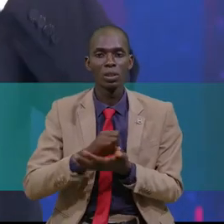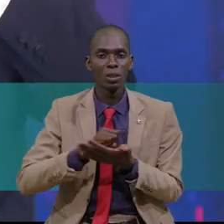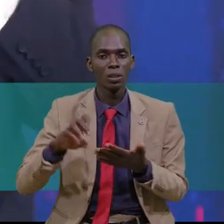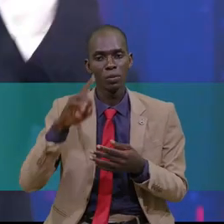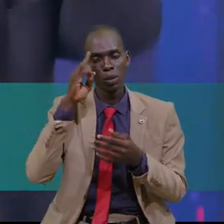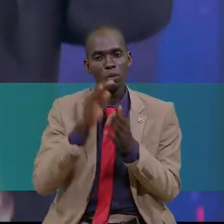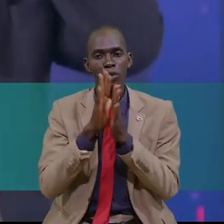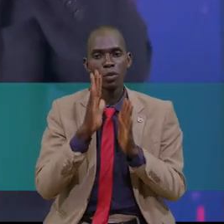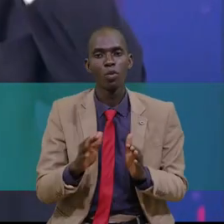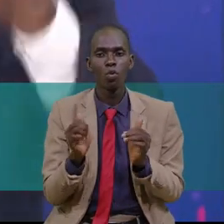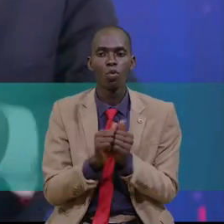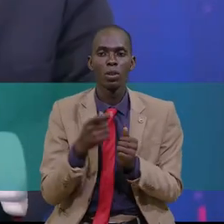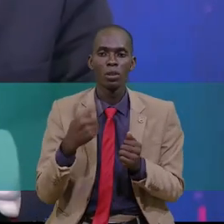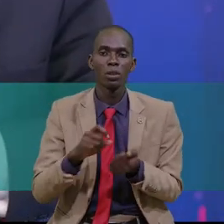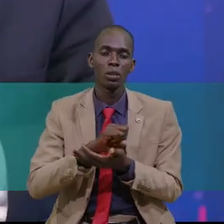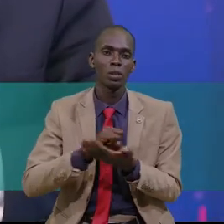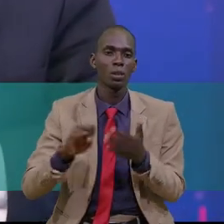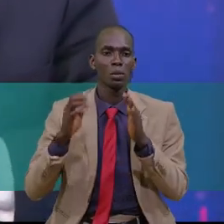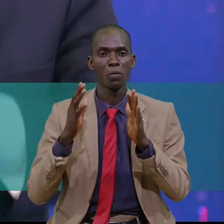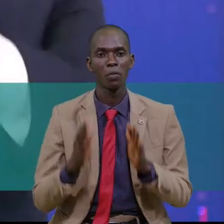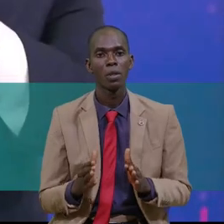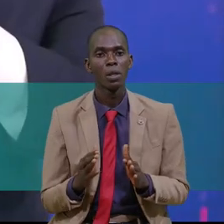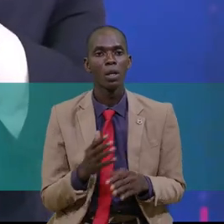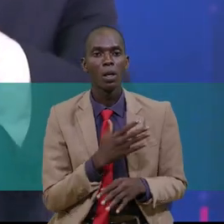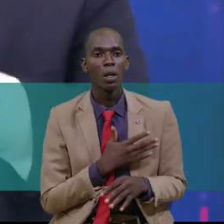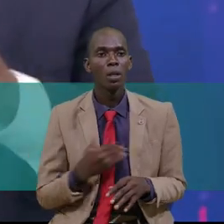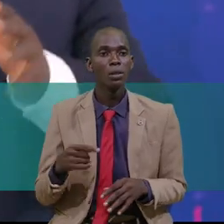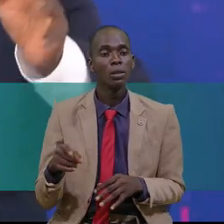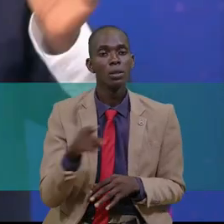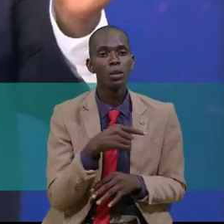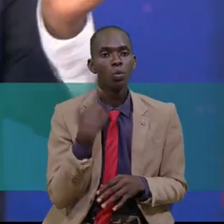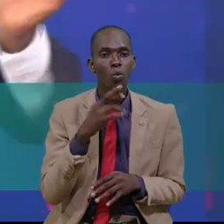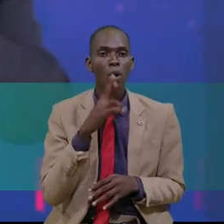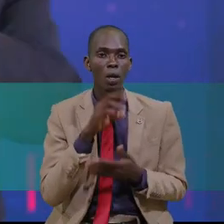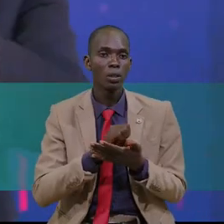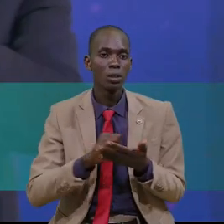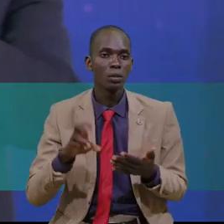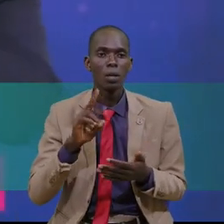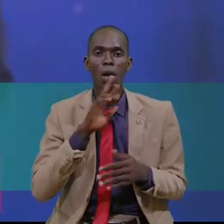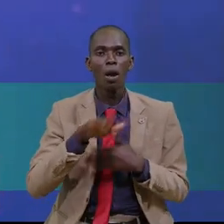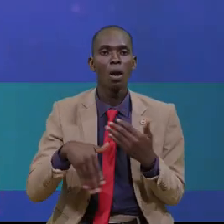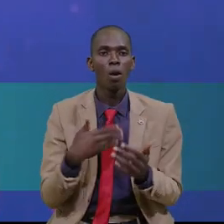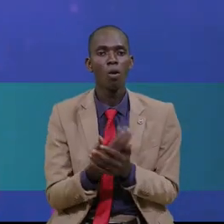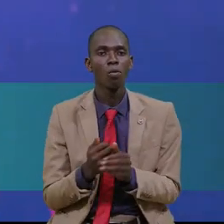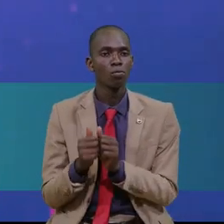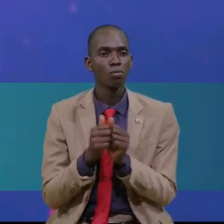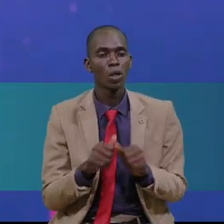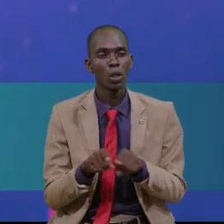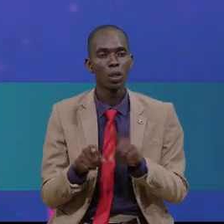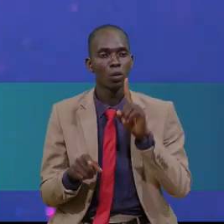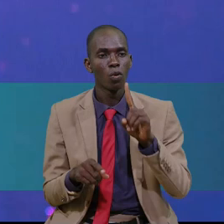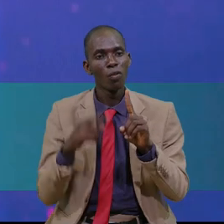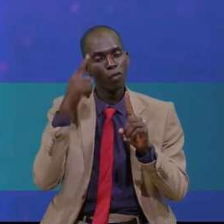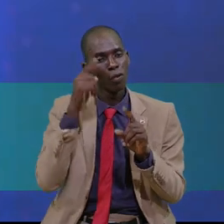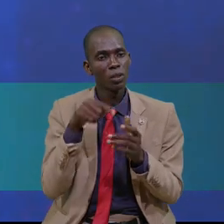that sanctifieth and they who are sanctified are all of one, for which